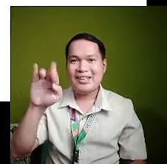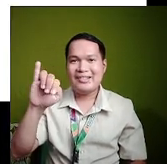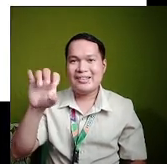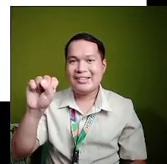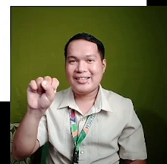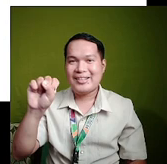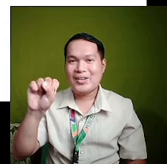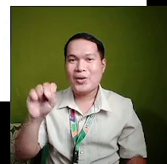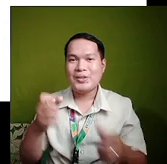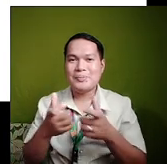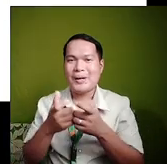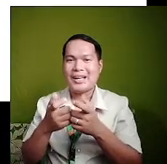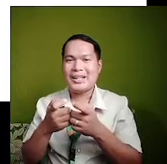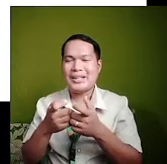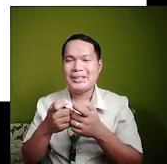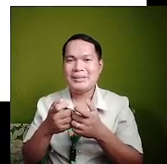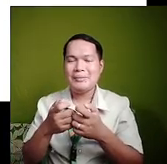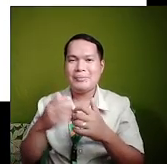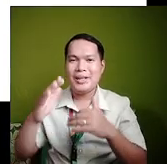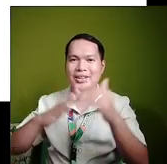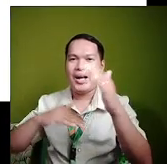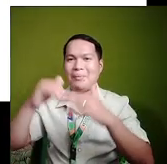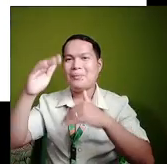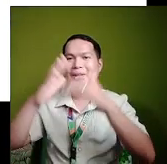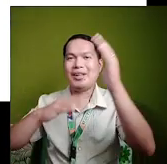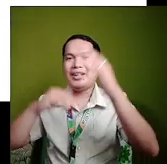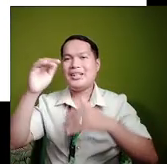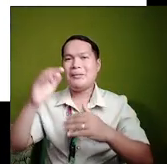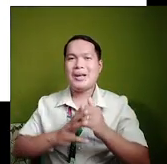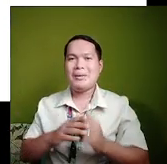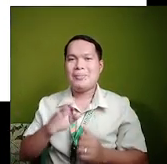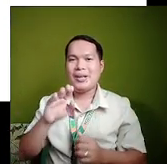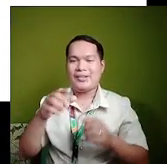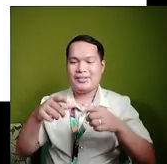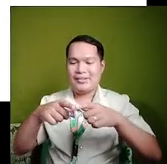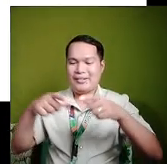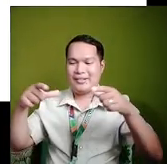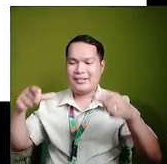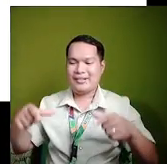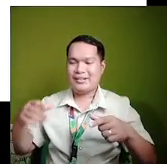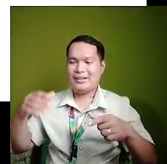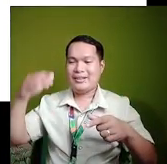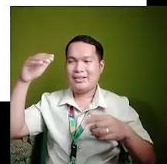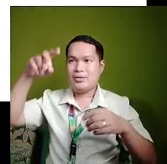Tetris. O yung parang build-up ng mga bricks.